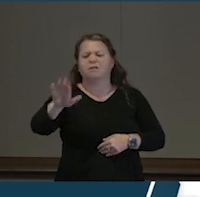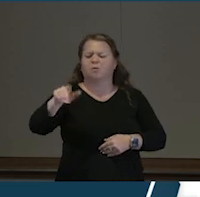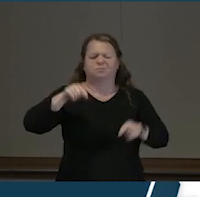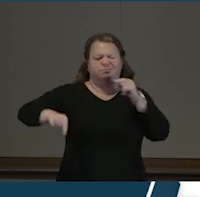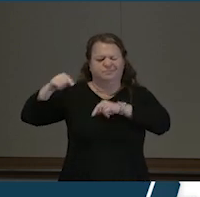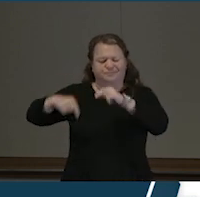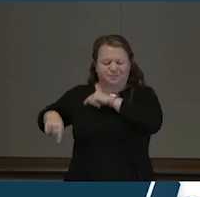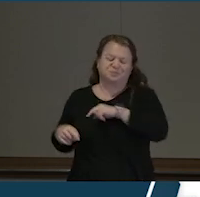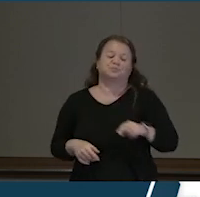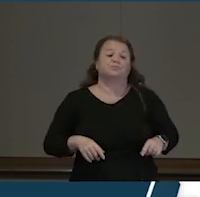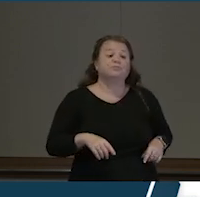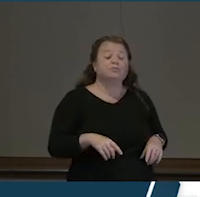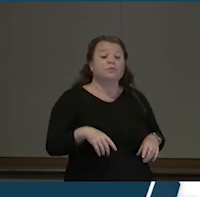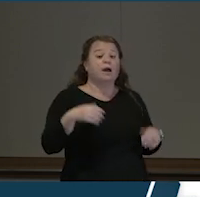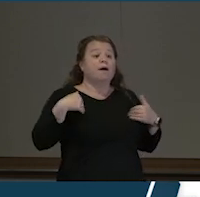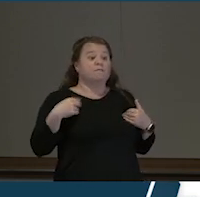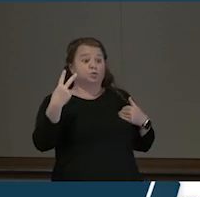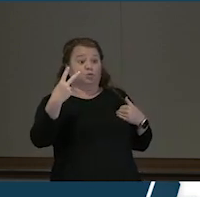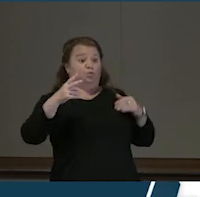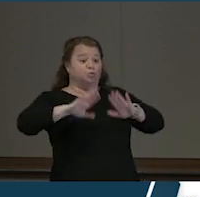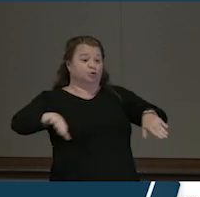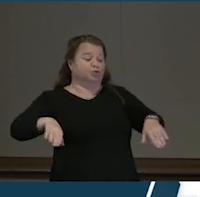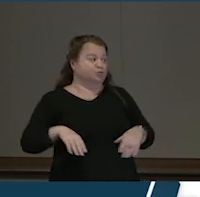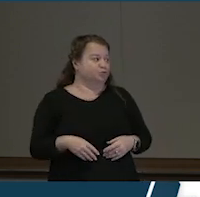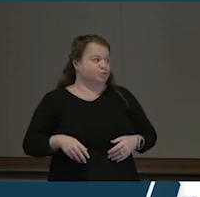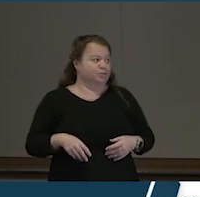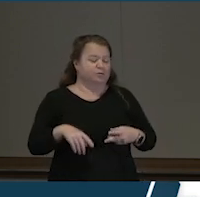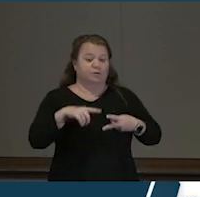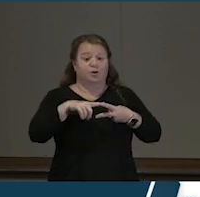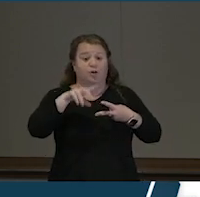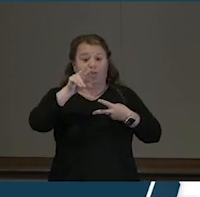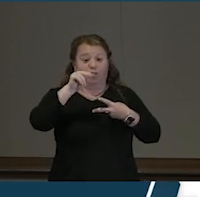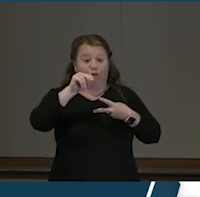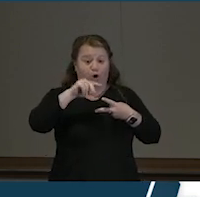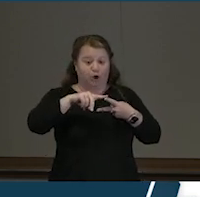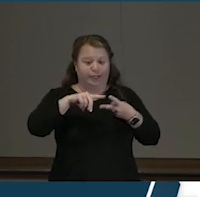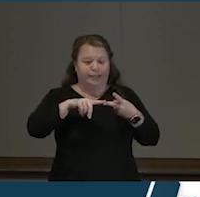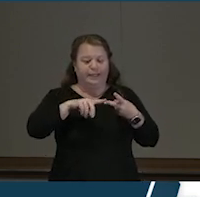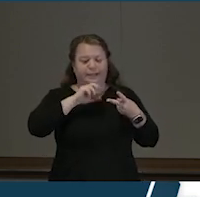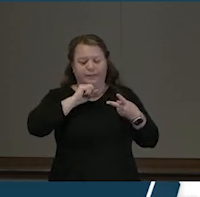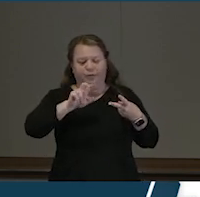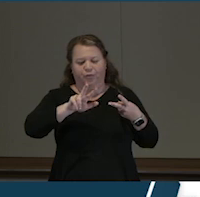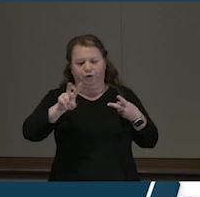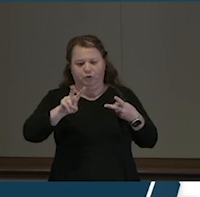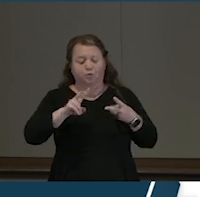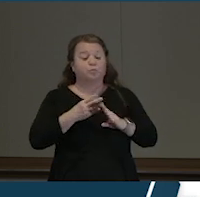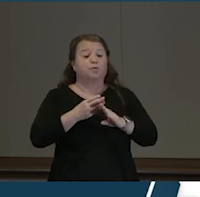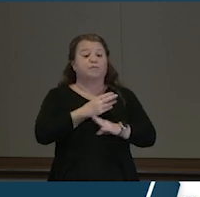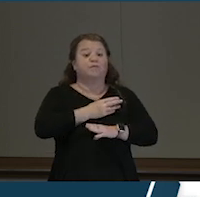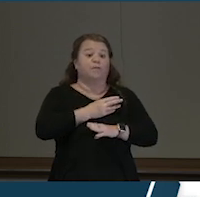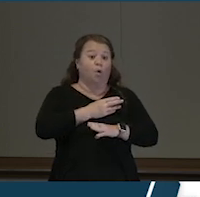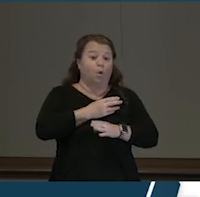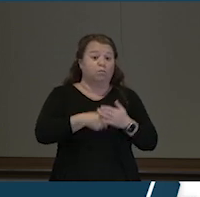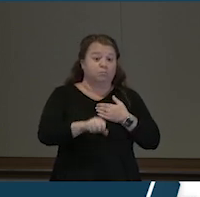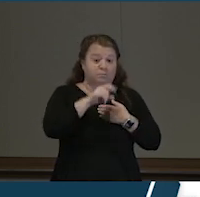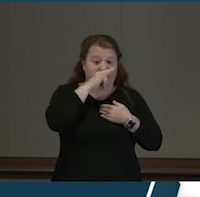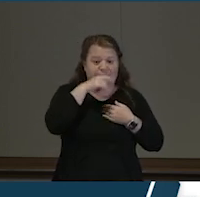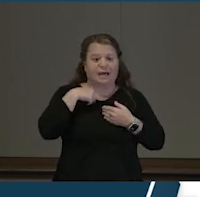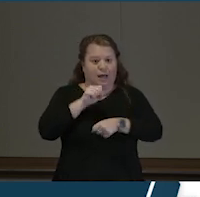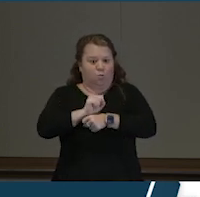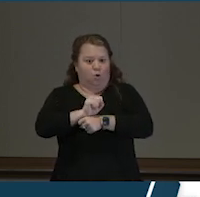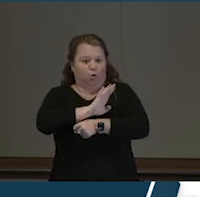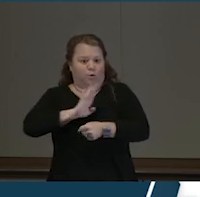back up. I have 2 children. I have a 30-year-old and a 32-year-old. And before I had my kids, I worked for Broward